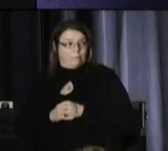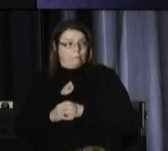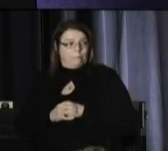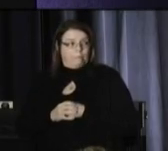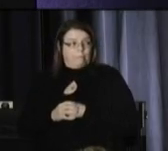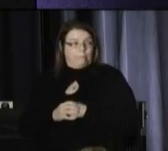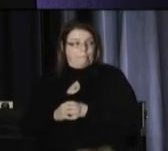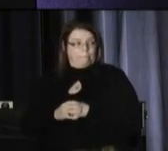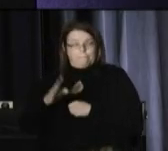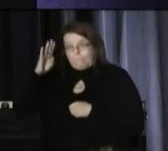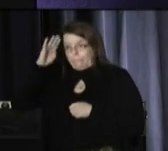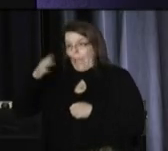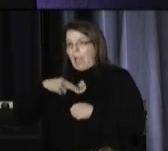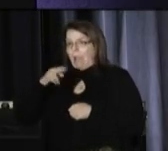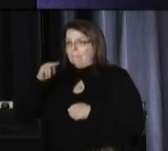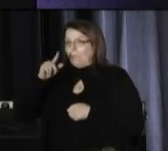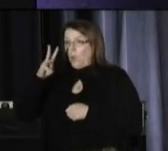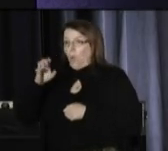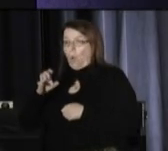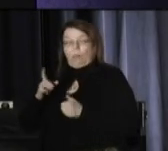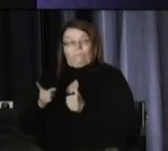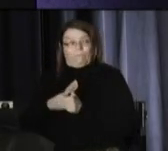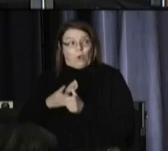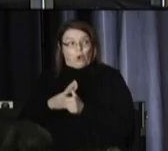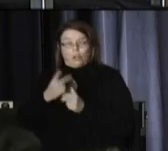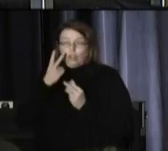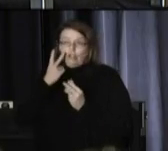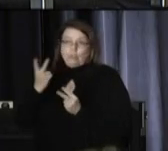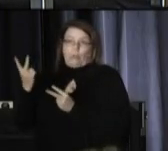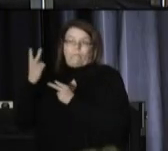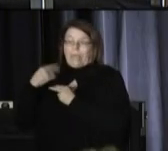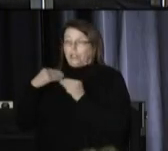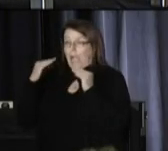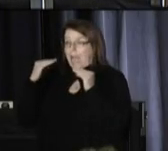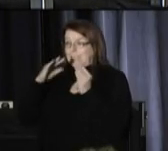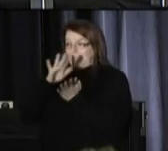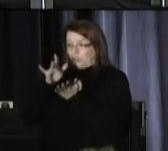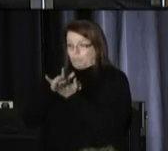First, hi, I'm Nicole. Hi. First of all, just a reflection. I teach middle school,